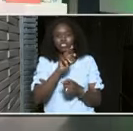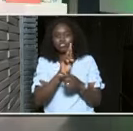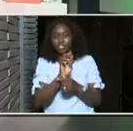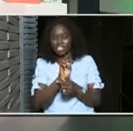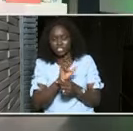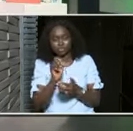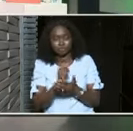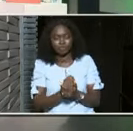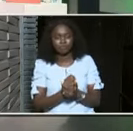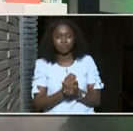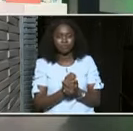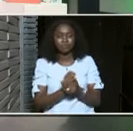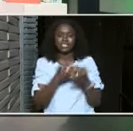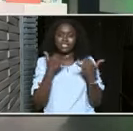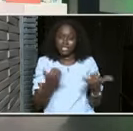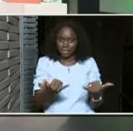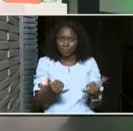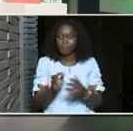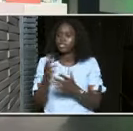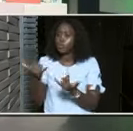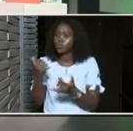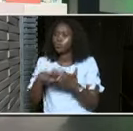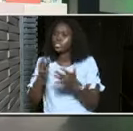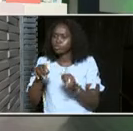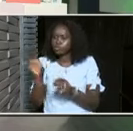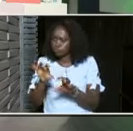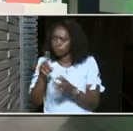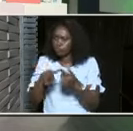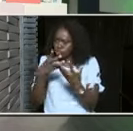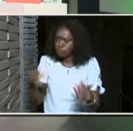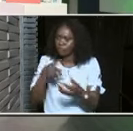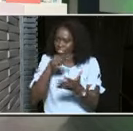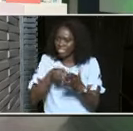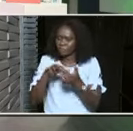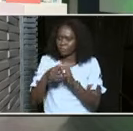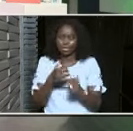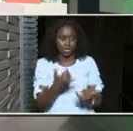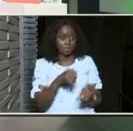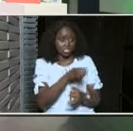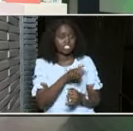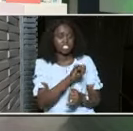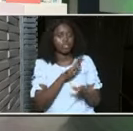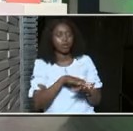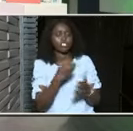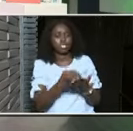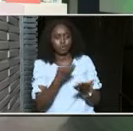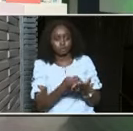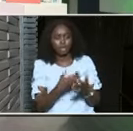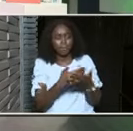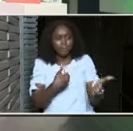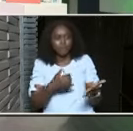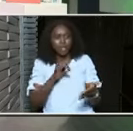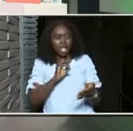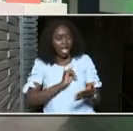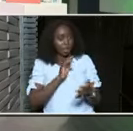will you do to solve the problems that mean, because the theft... still on the economy, before I go to what I